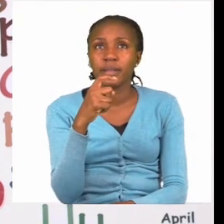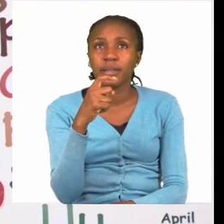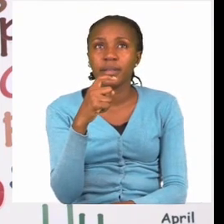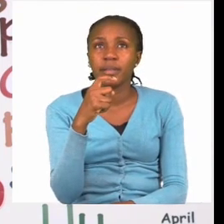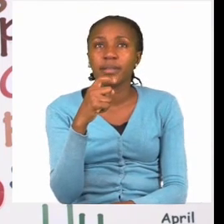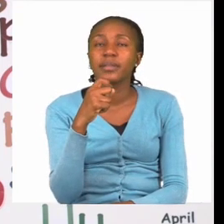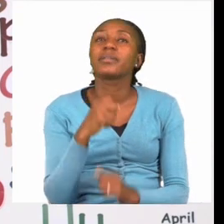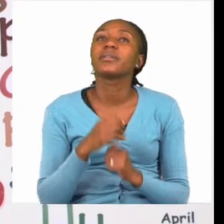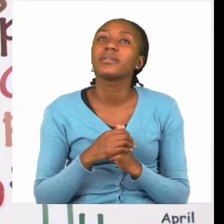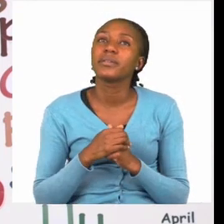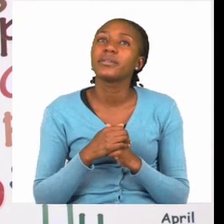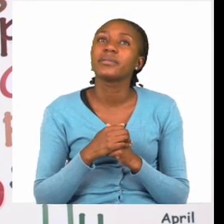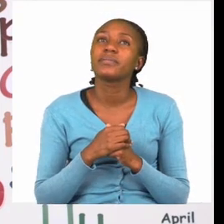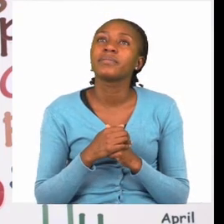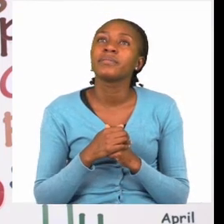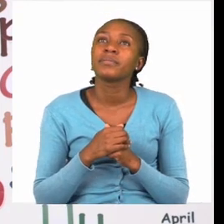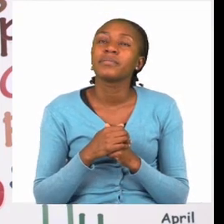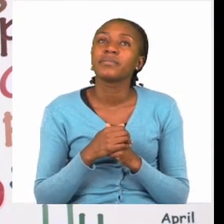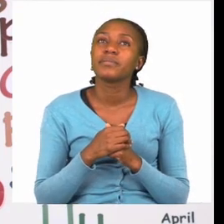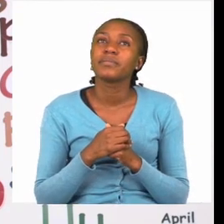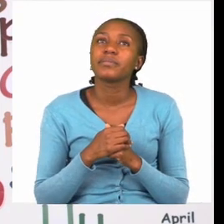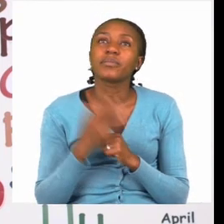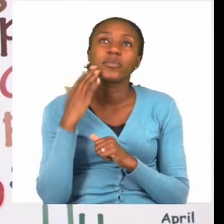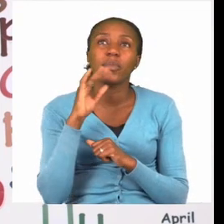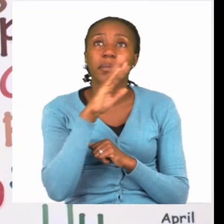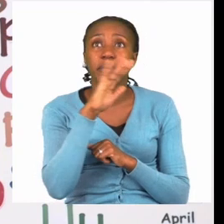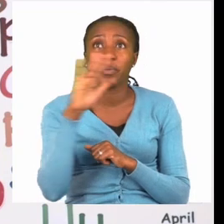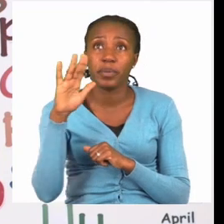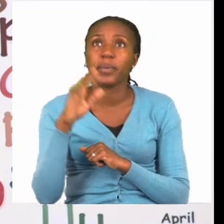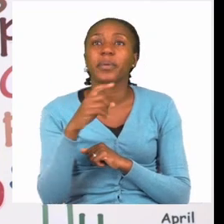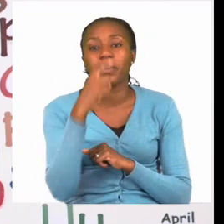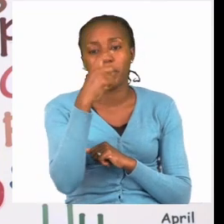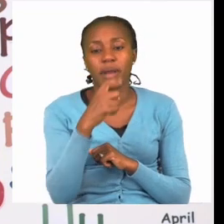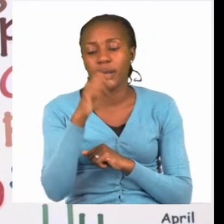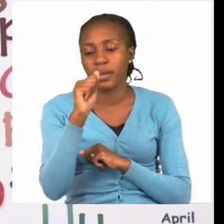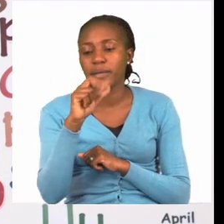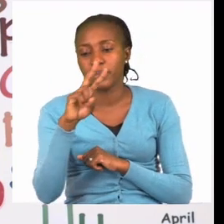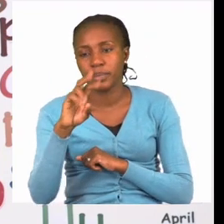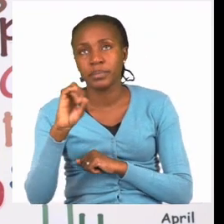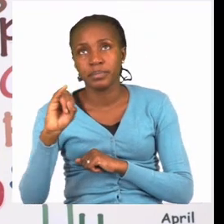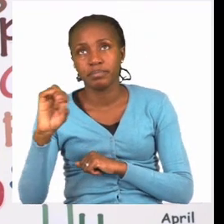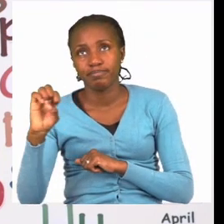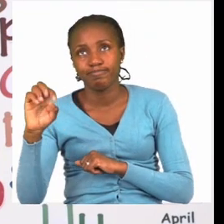we read it, it will sound like this. Xavier.